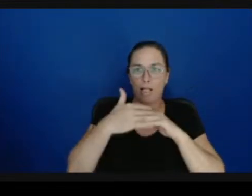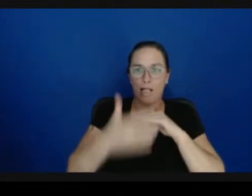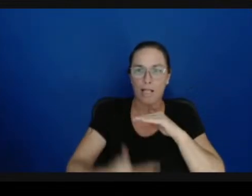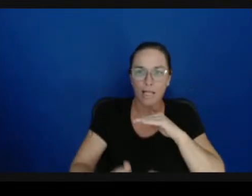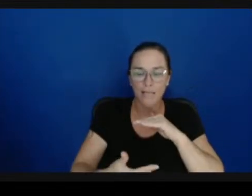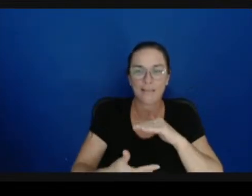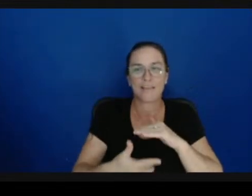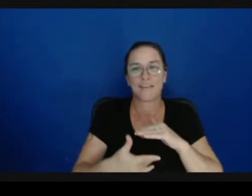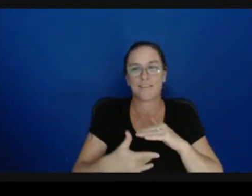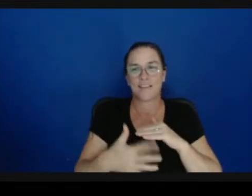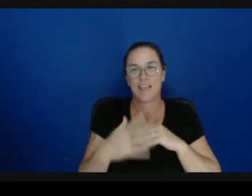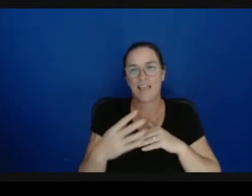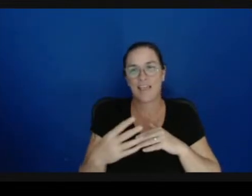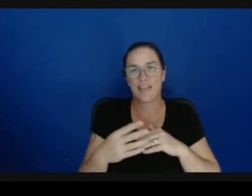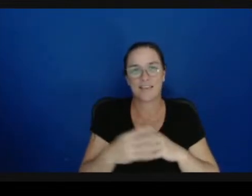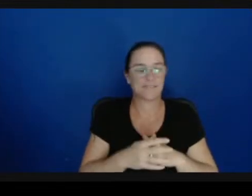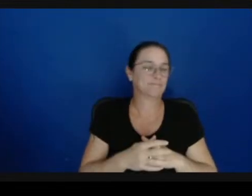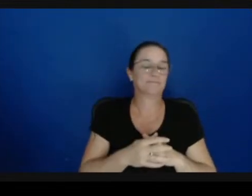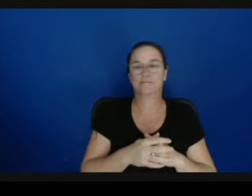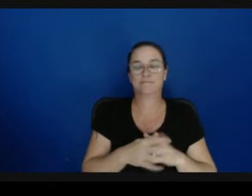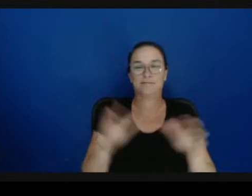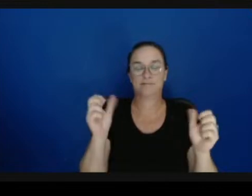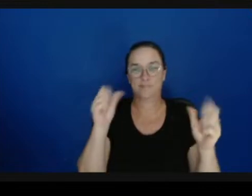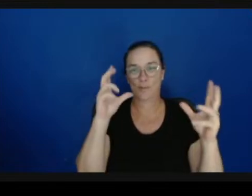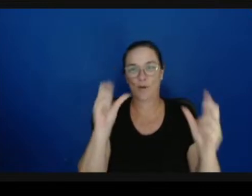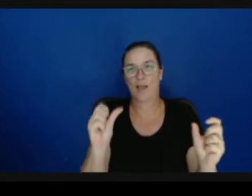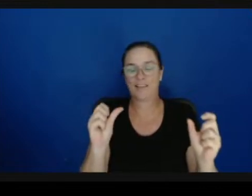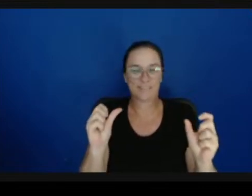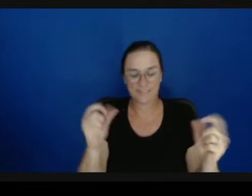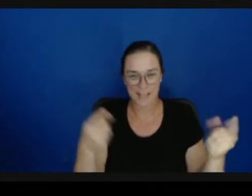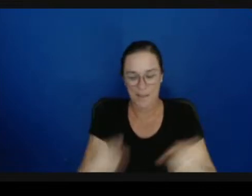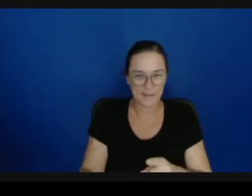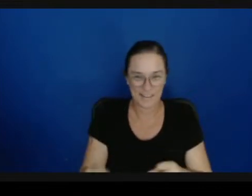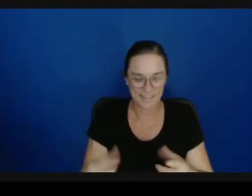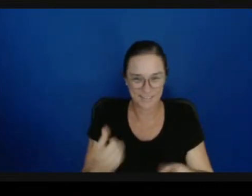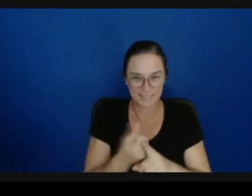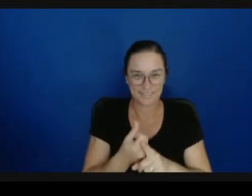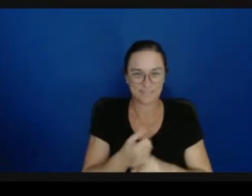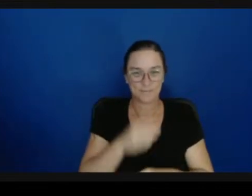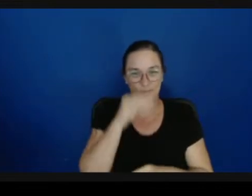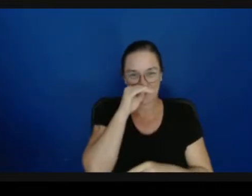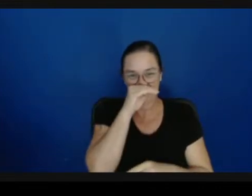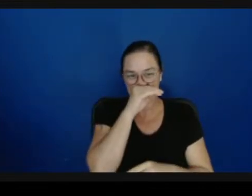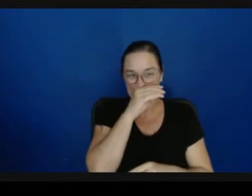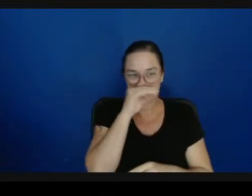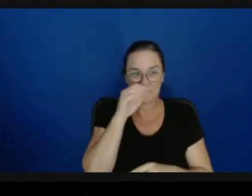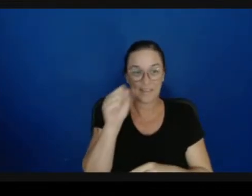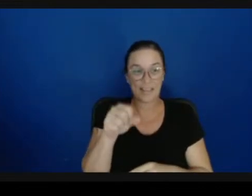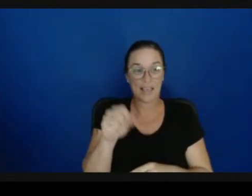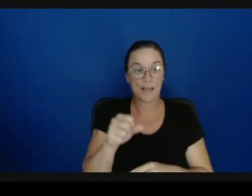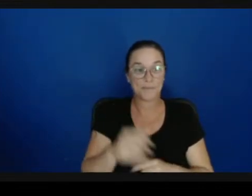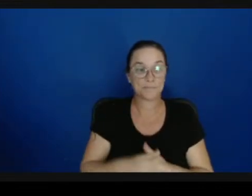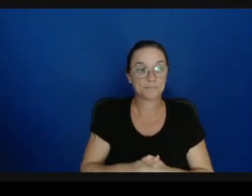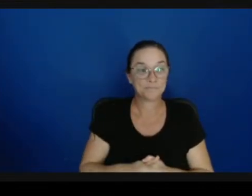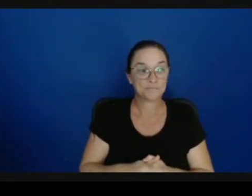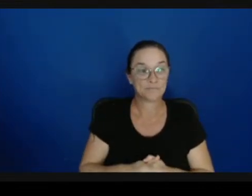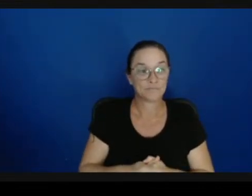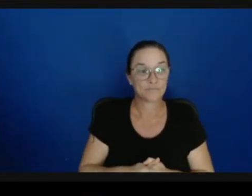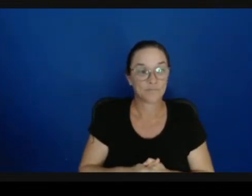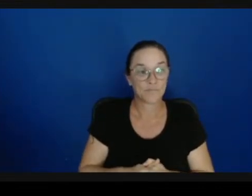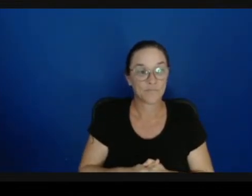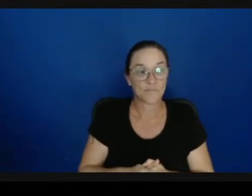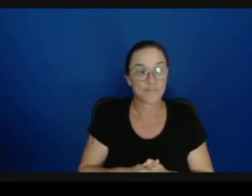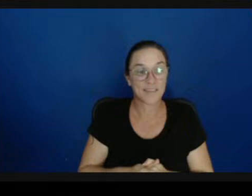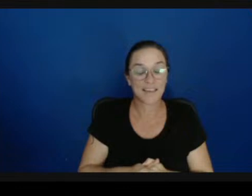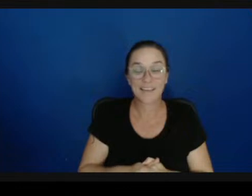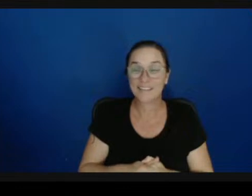a fountain. It's like, oh, surprise, we're doing this. Yeah, it's actually not too dissimilar from